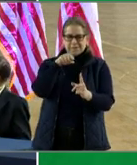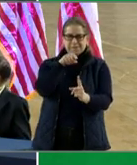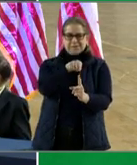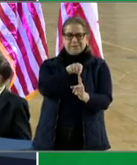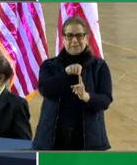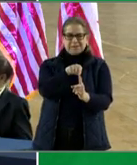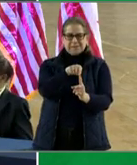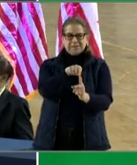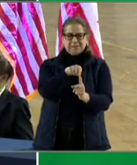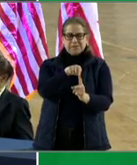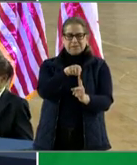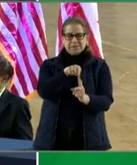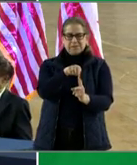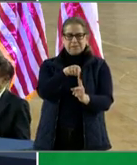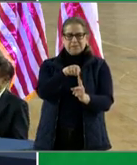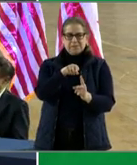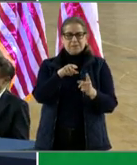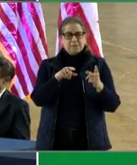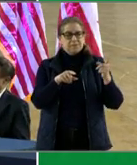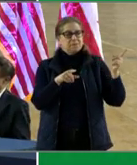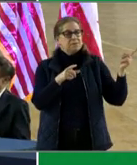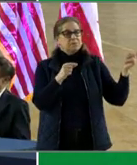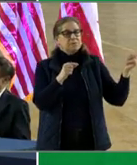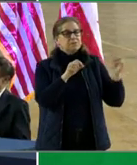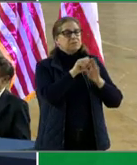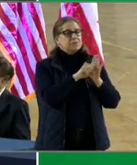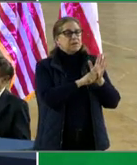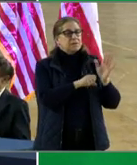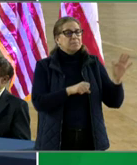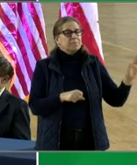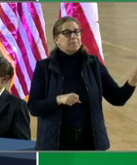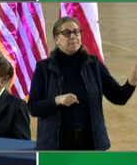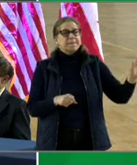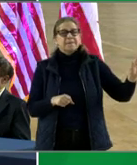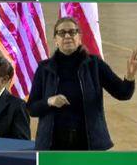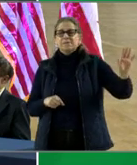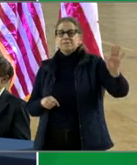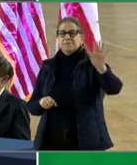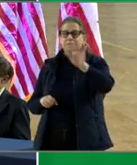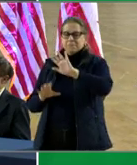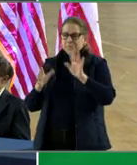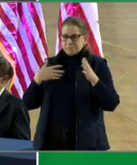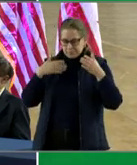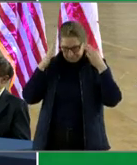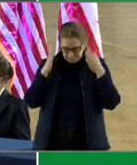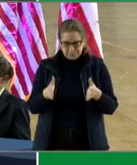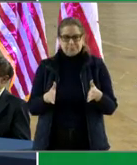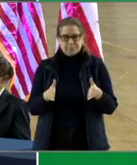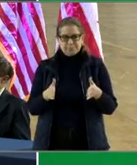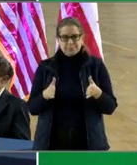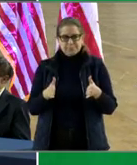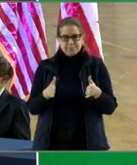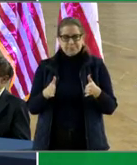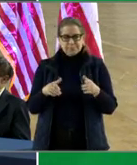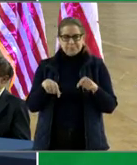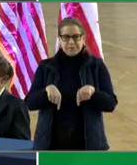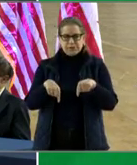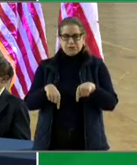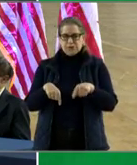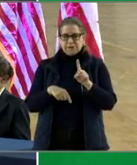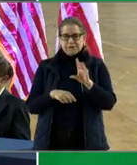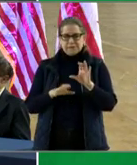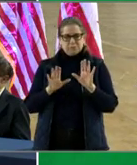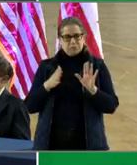on what other states are exaggerating. I know a lot of the people involved in all of these decisions, and I